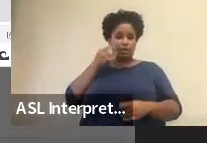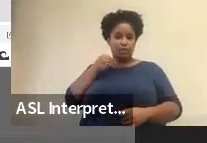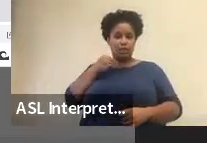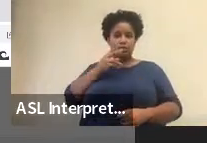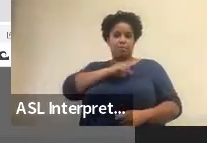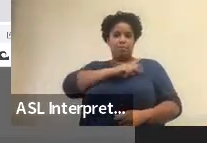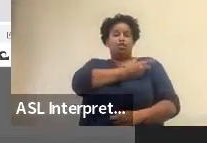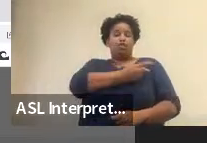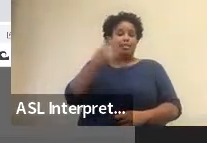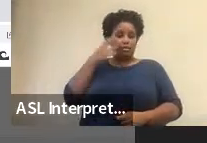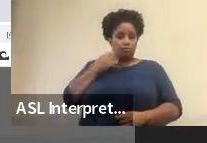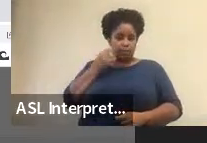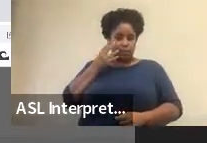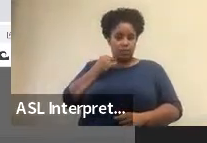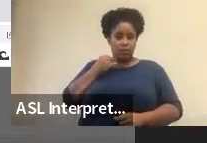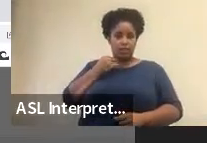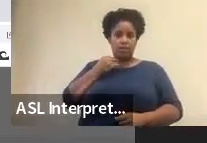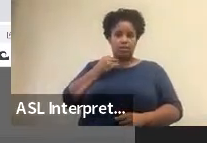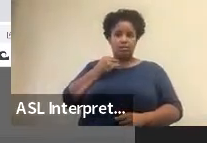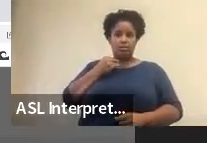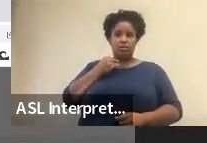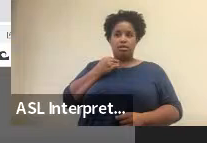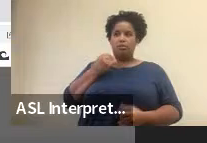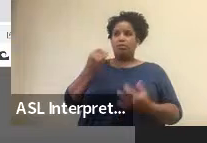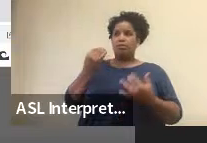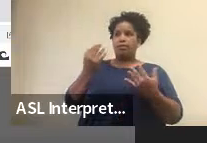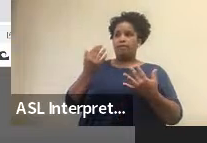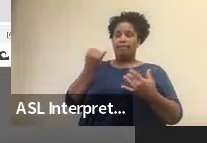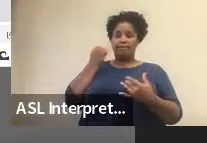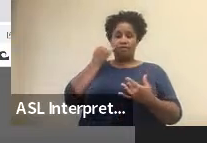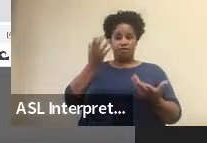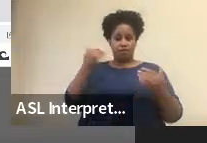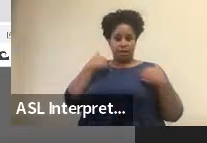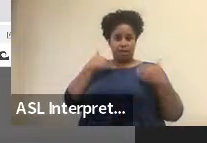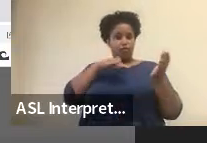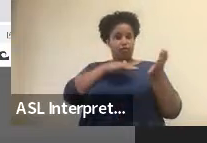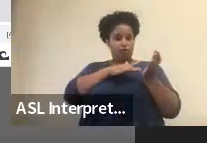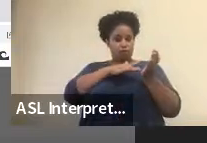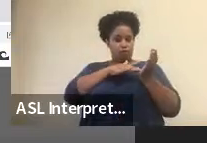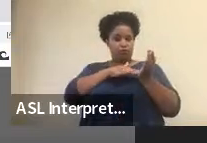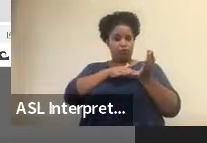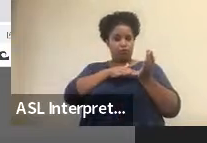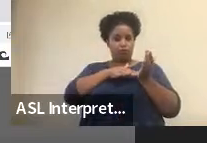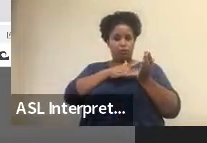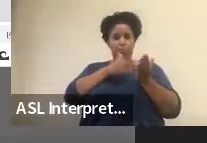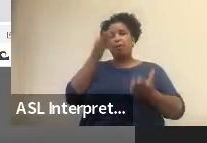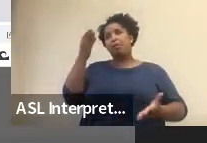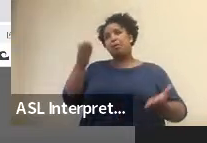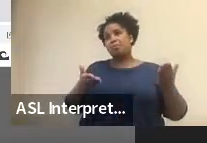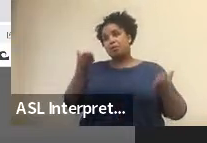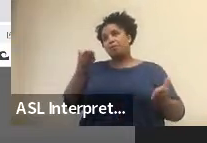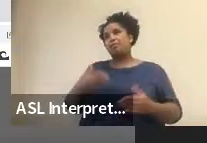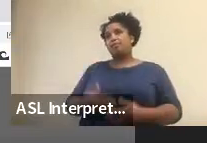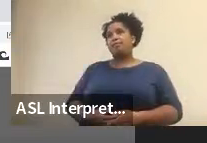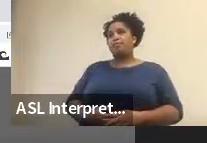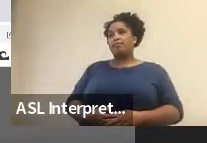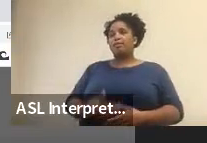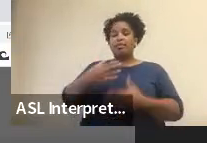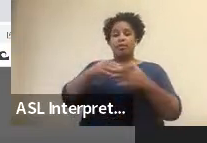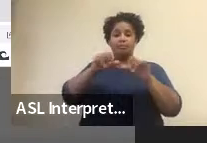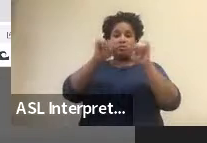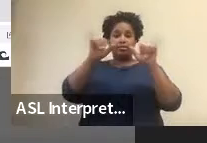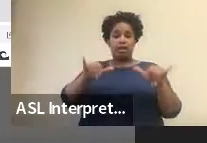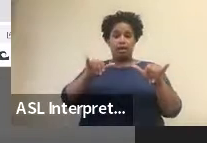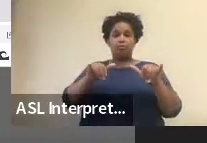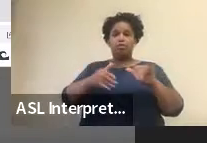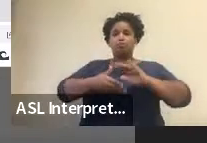patient experience is having to wait. If you do have a primary care provider, I mean, maybe some systems are